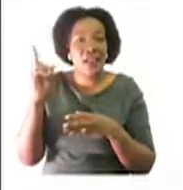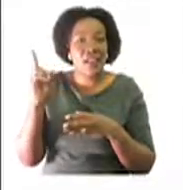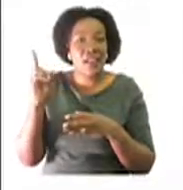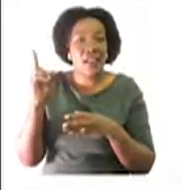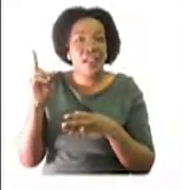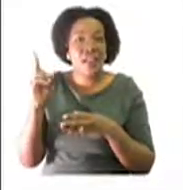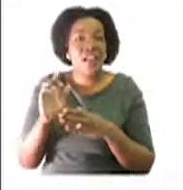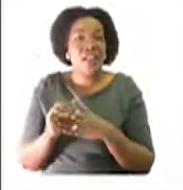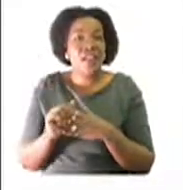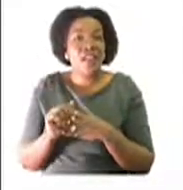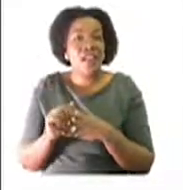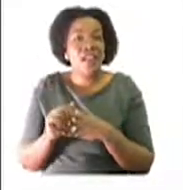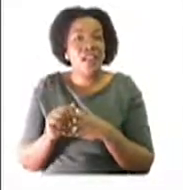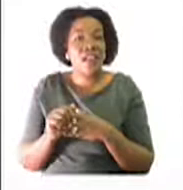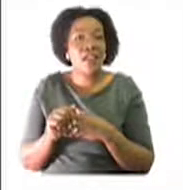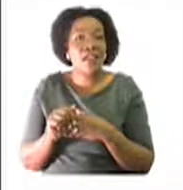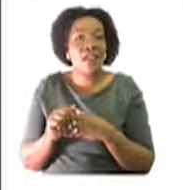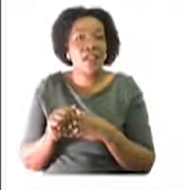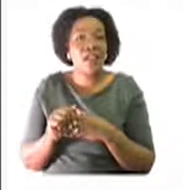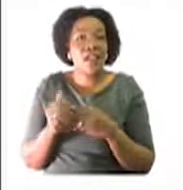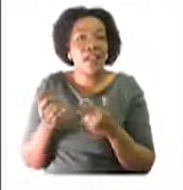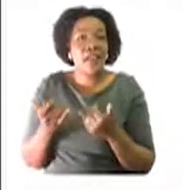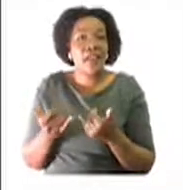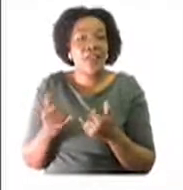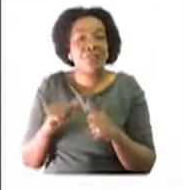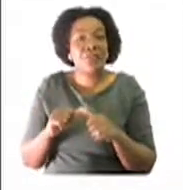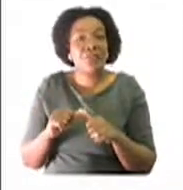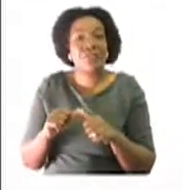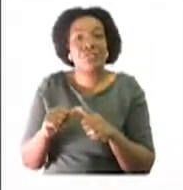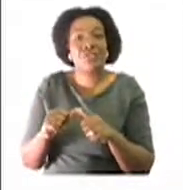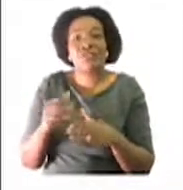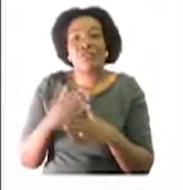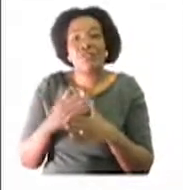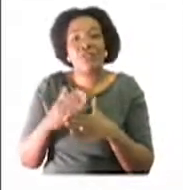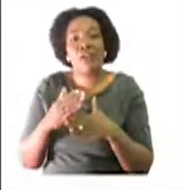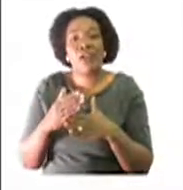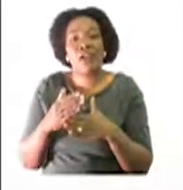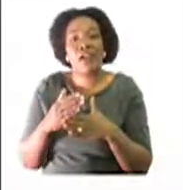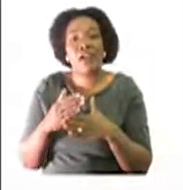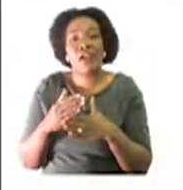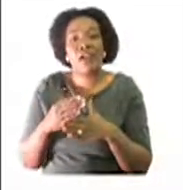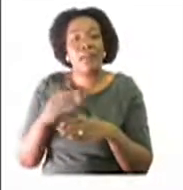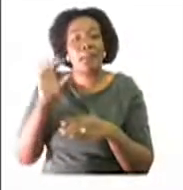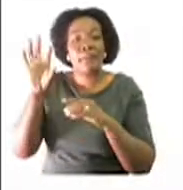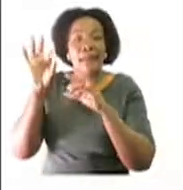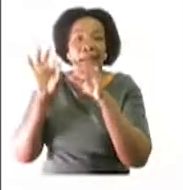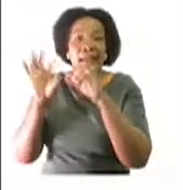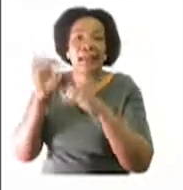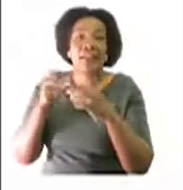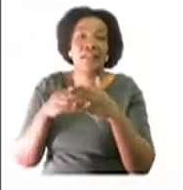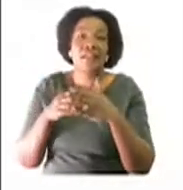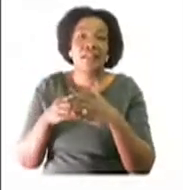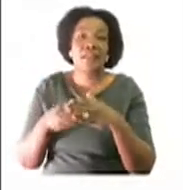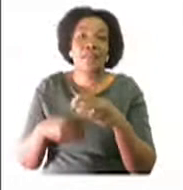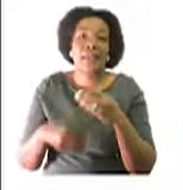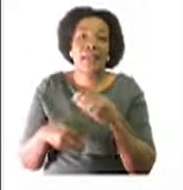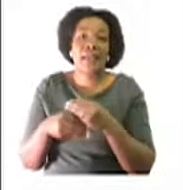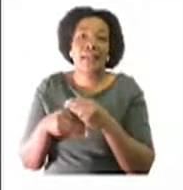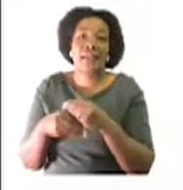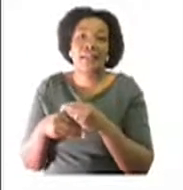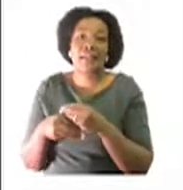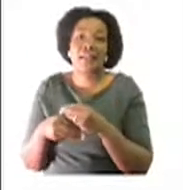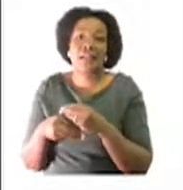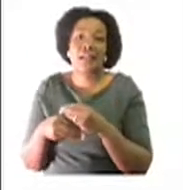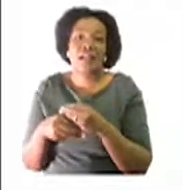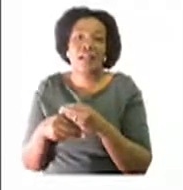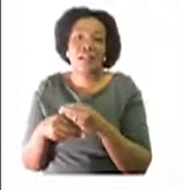long ears? Okay, I would like for you to complete the activity by filling in one of those 3 words and